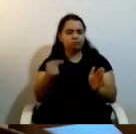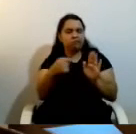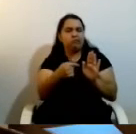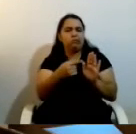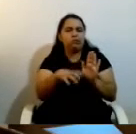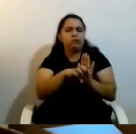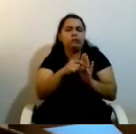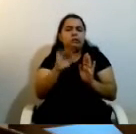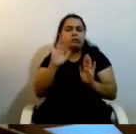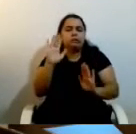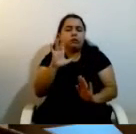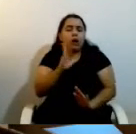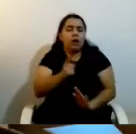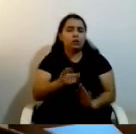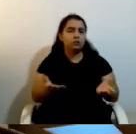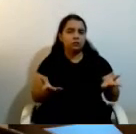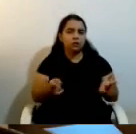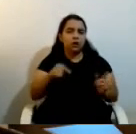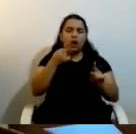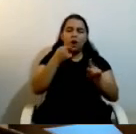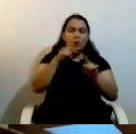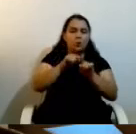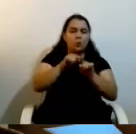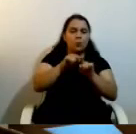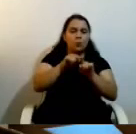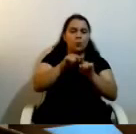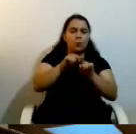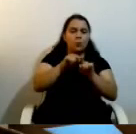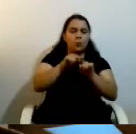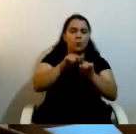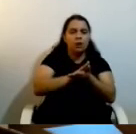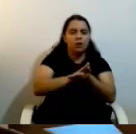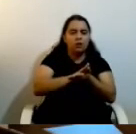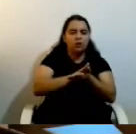Should such a policy be based on the results of the present